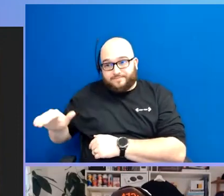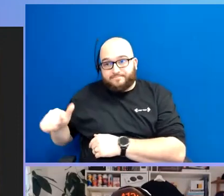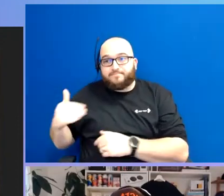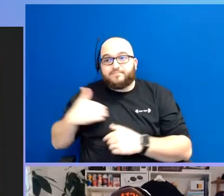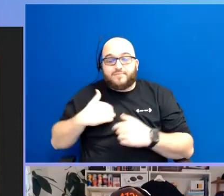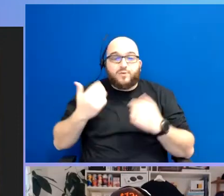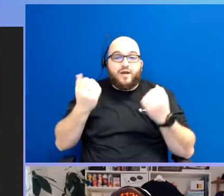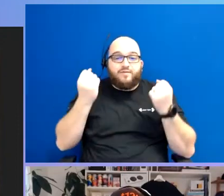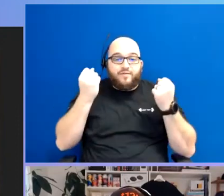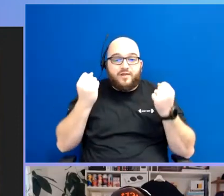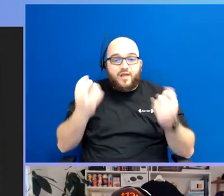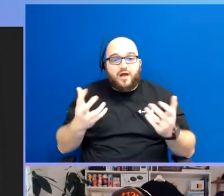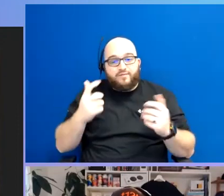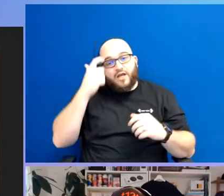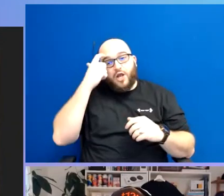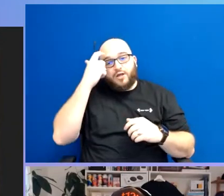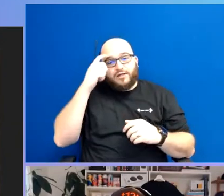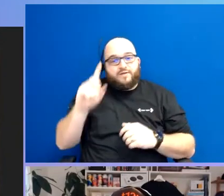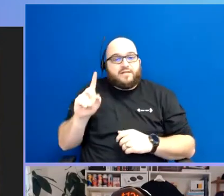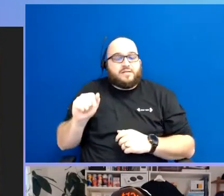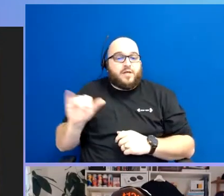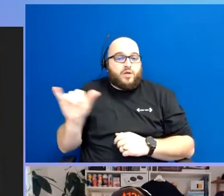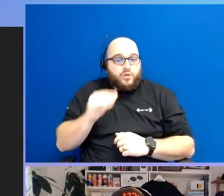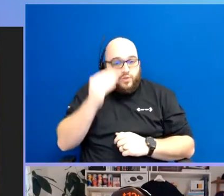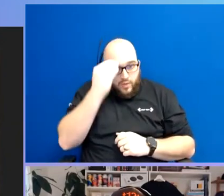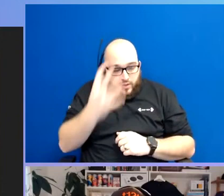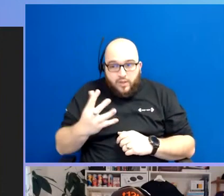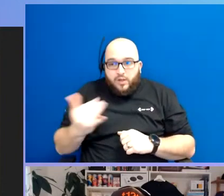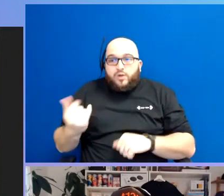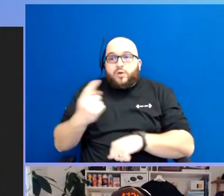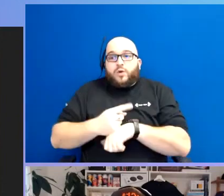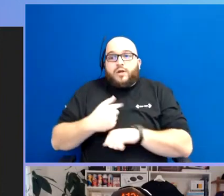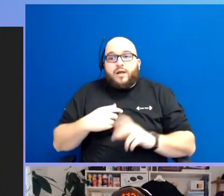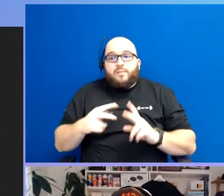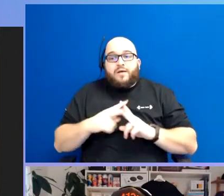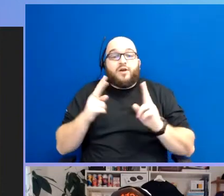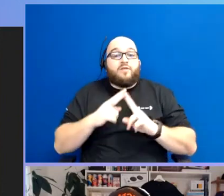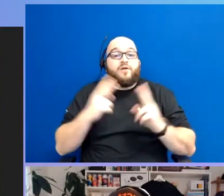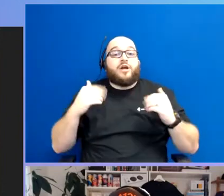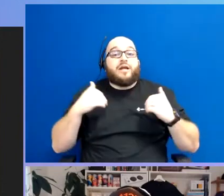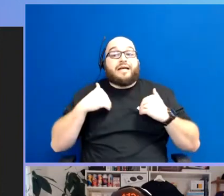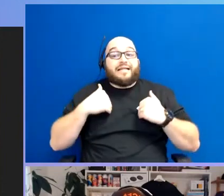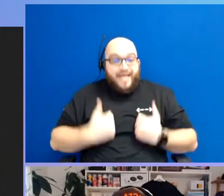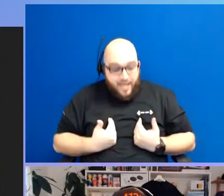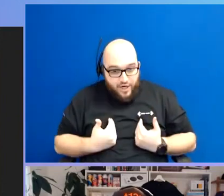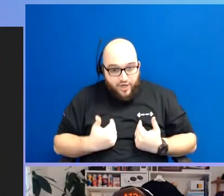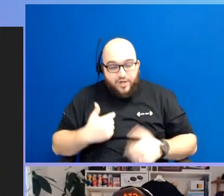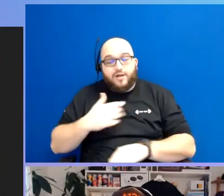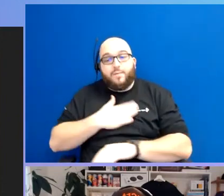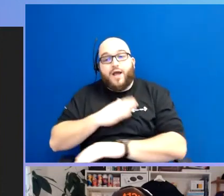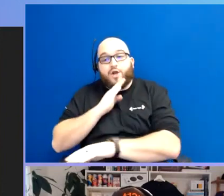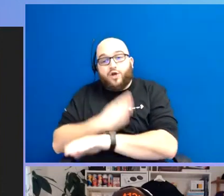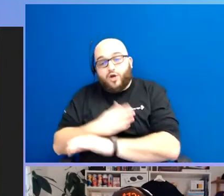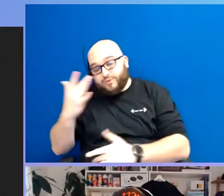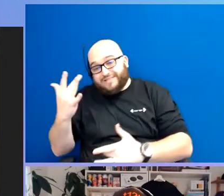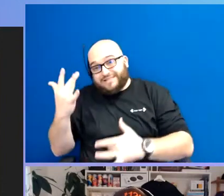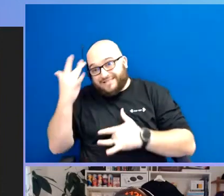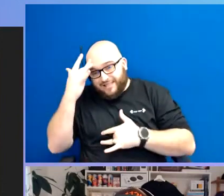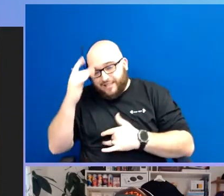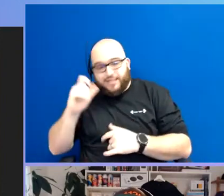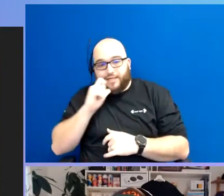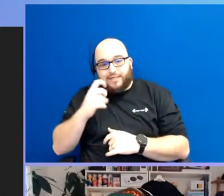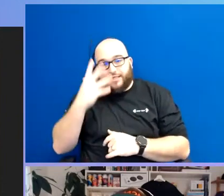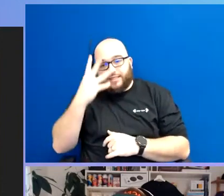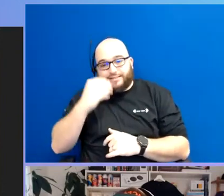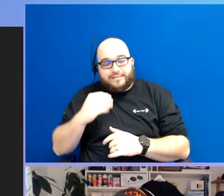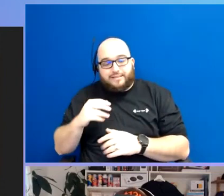of cognitive disabilities as well. Today I'm very, very tired because my daughter was sick and just not sleeping